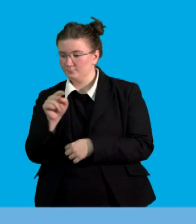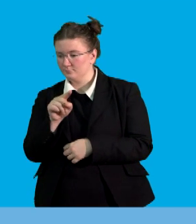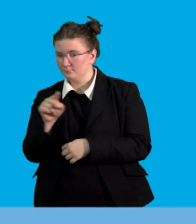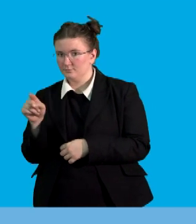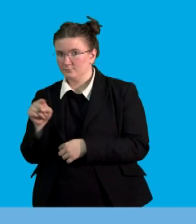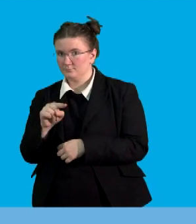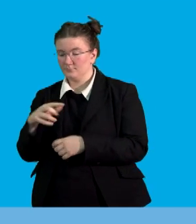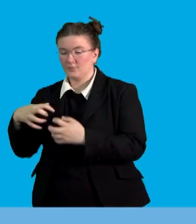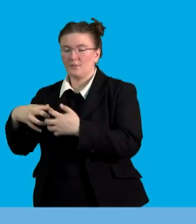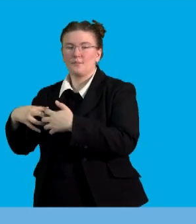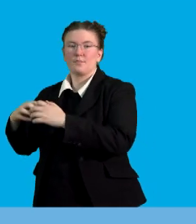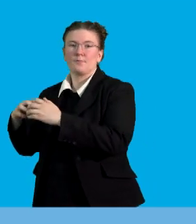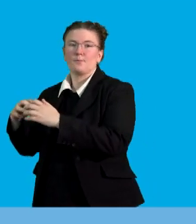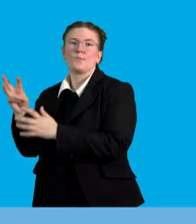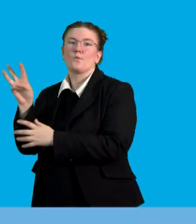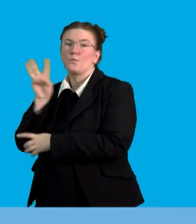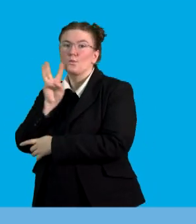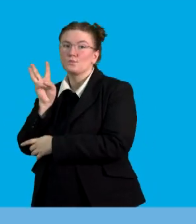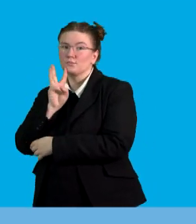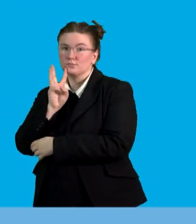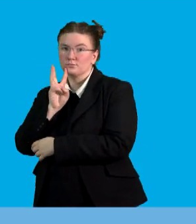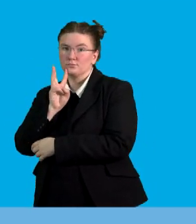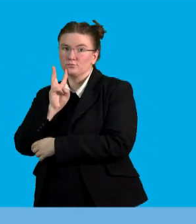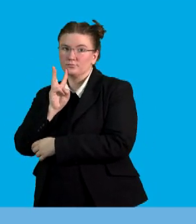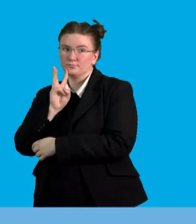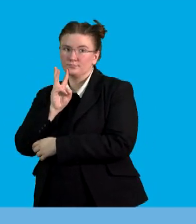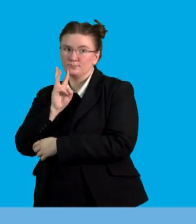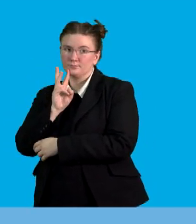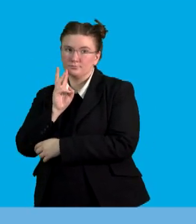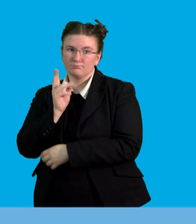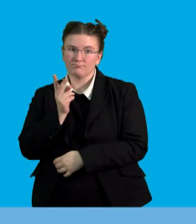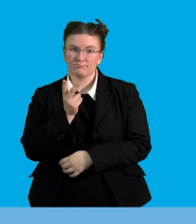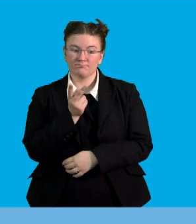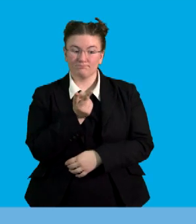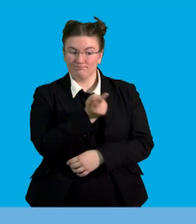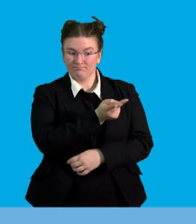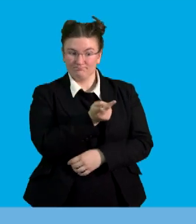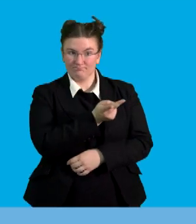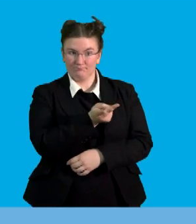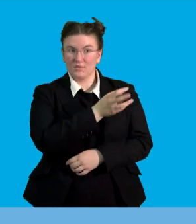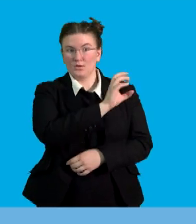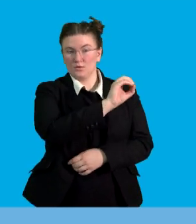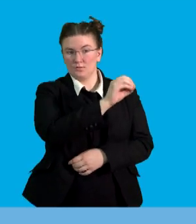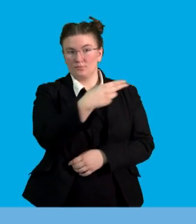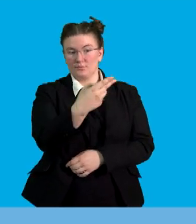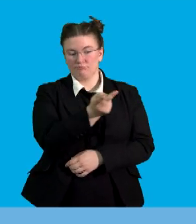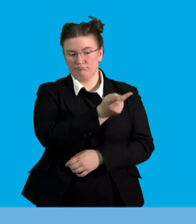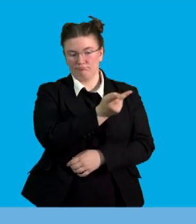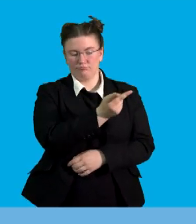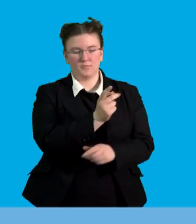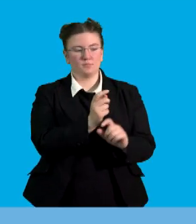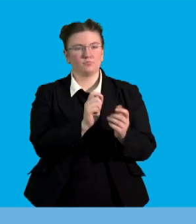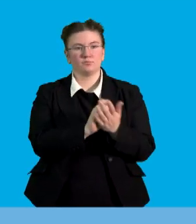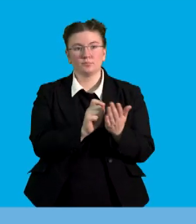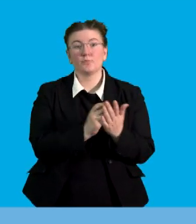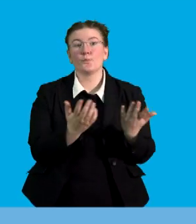reacting to form water. So the two substances being oxygen and hydrogen are written